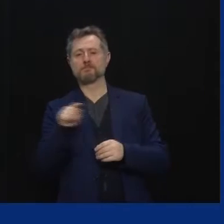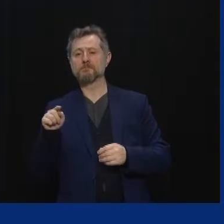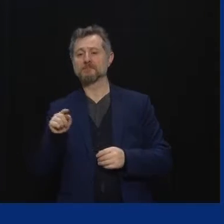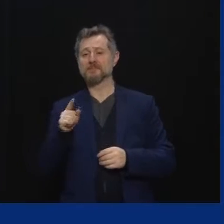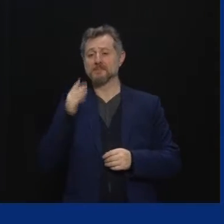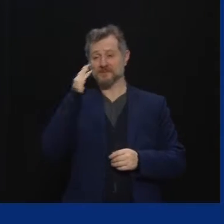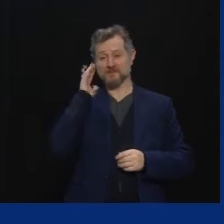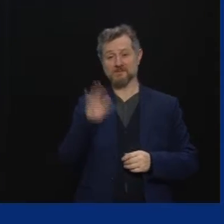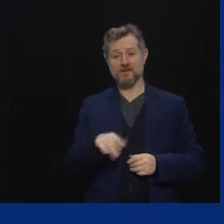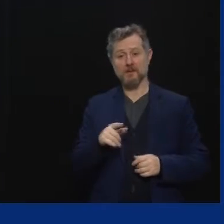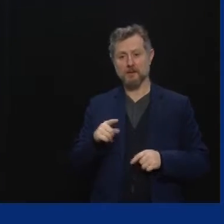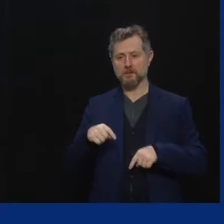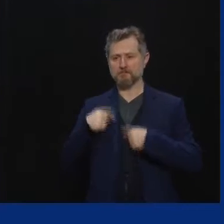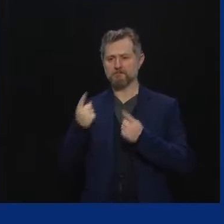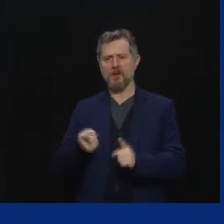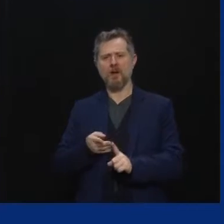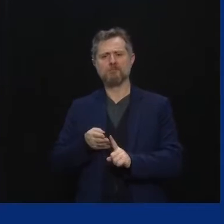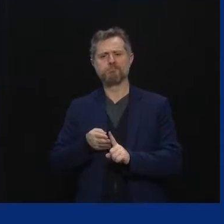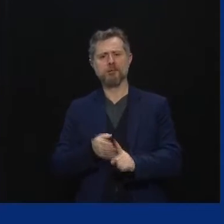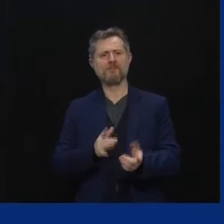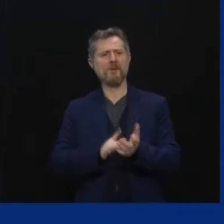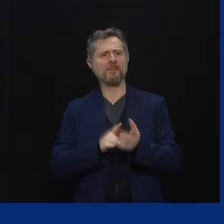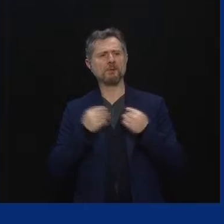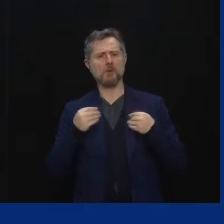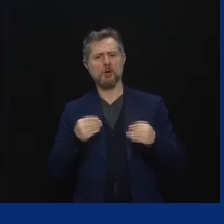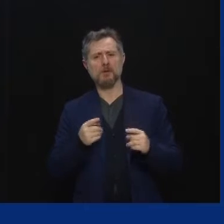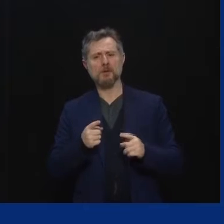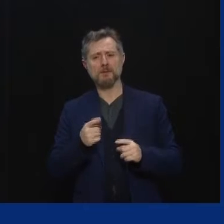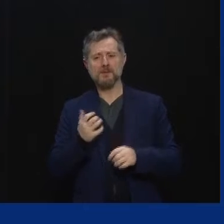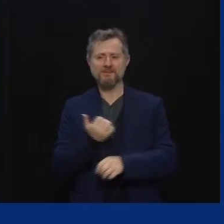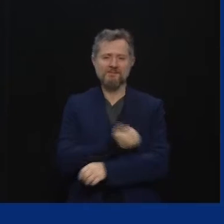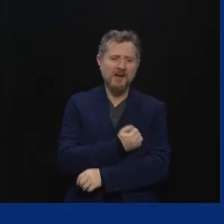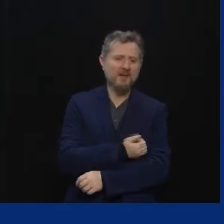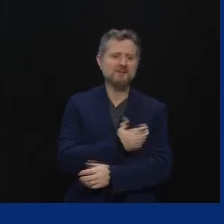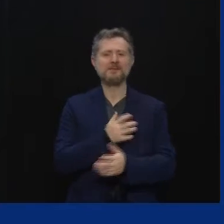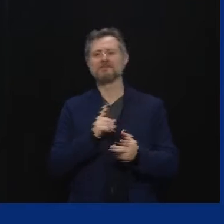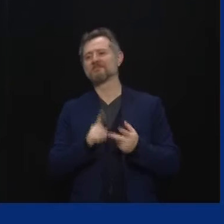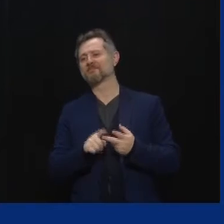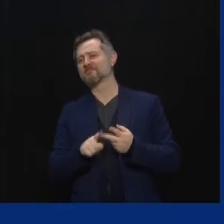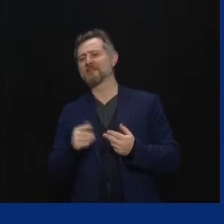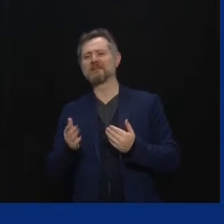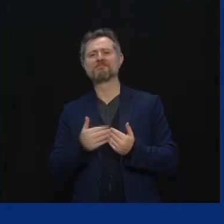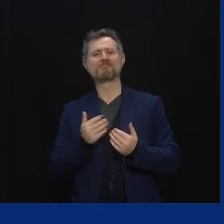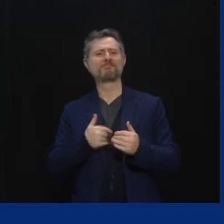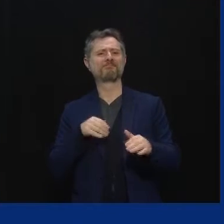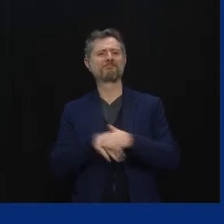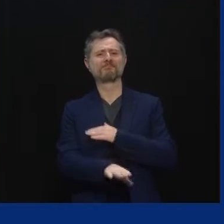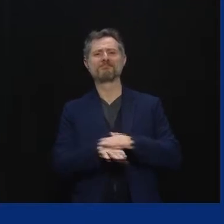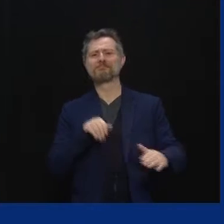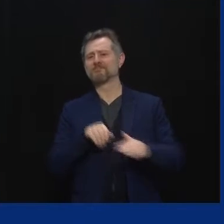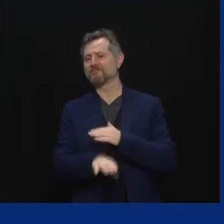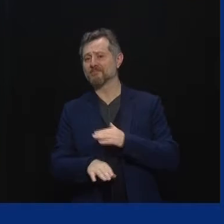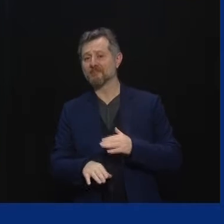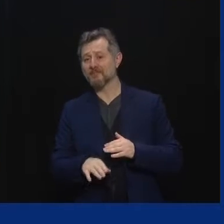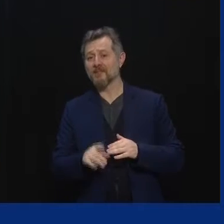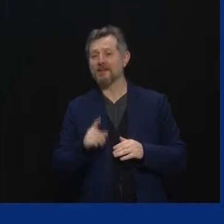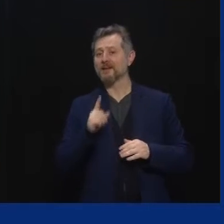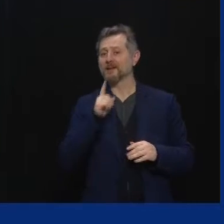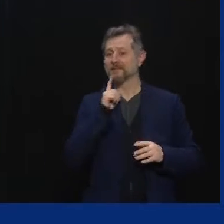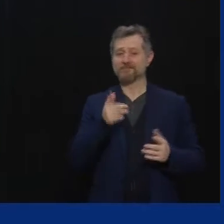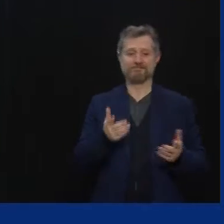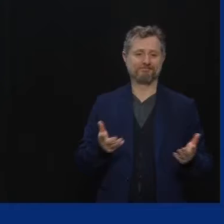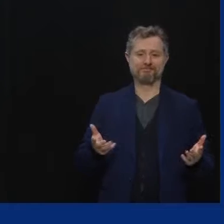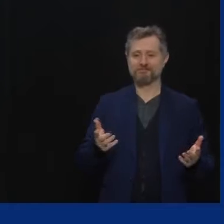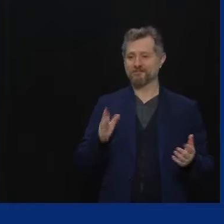primary locations for people to receive a vaccination. They're so accessible. They have a direct pipeline to the White House to